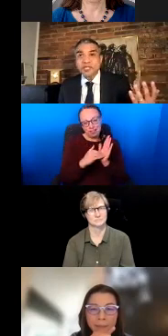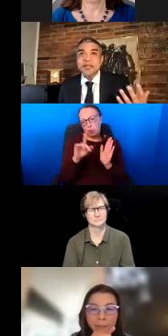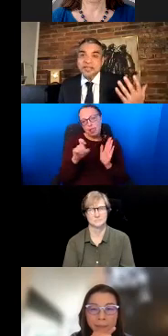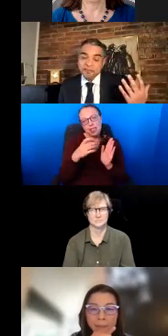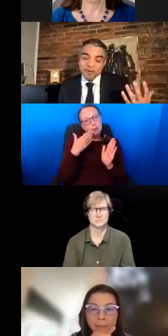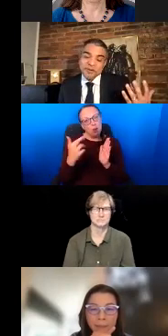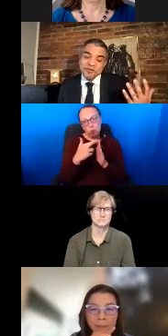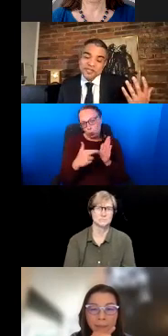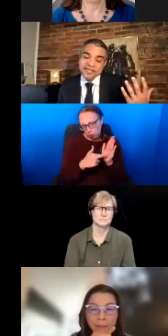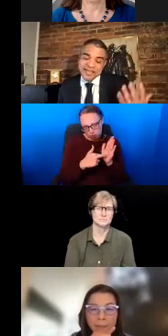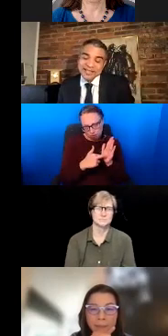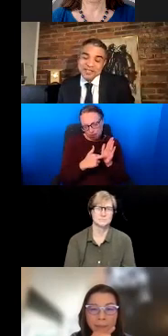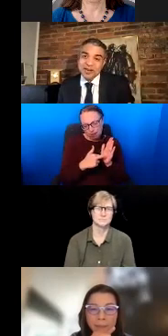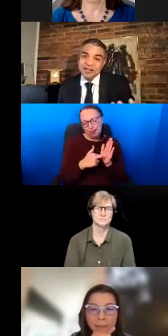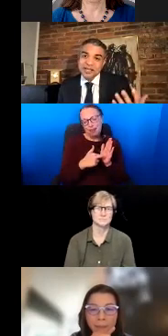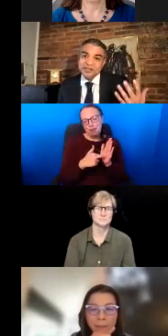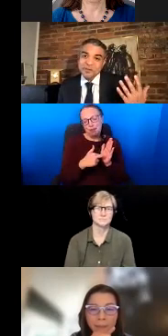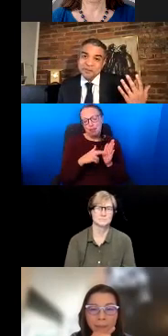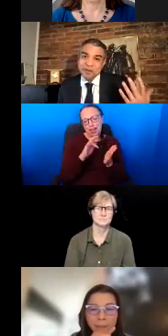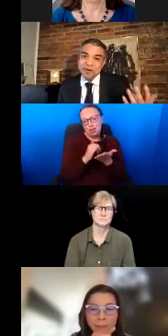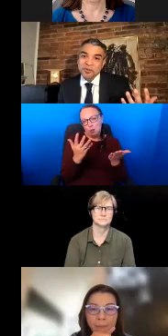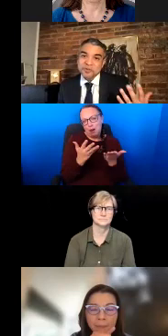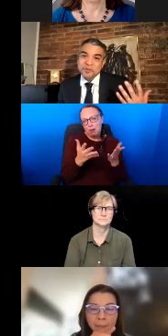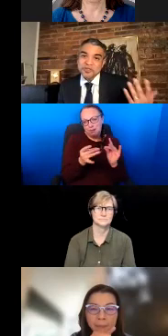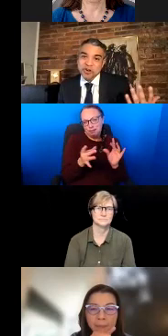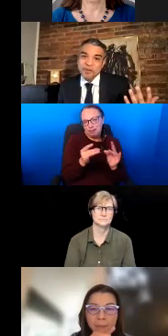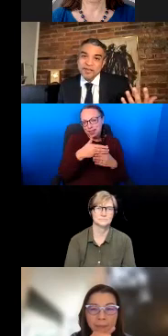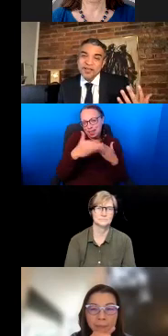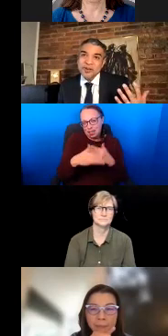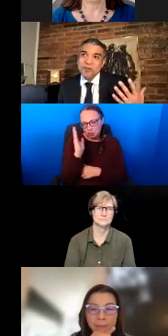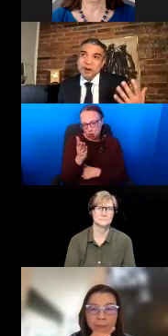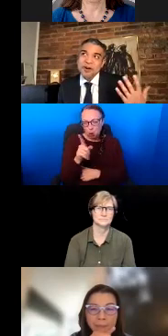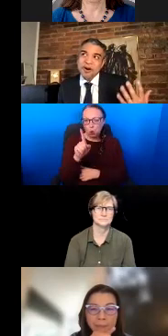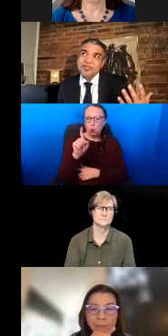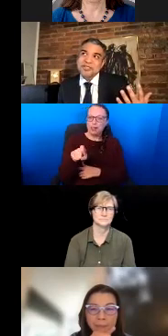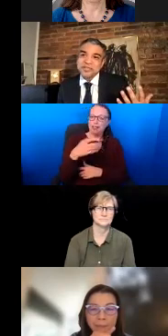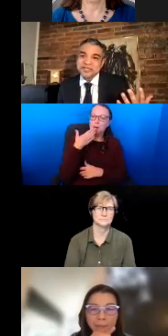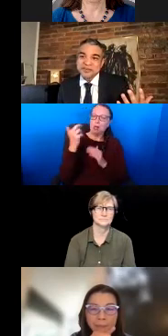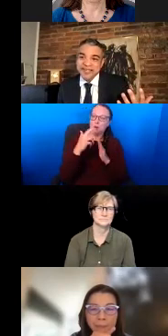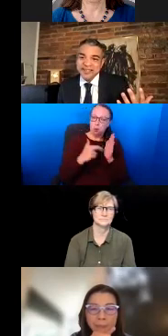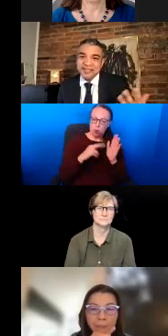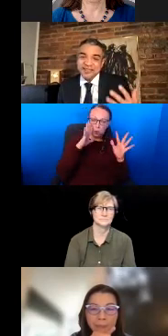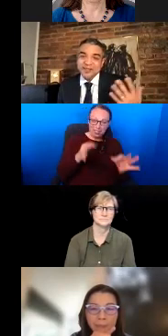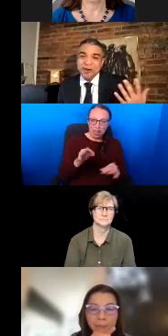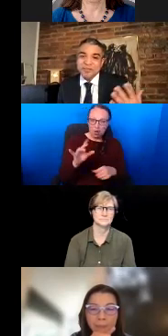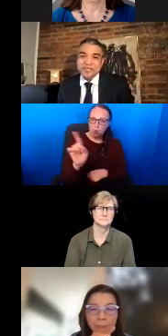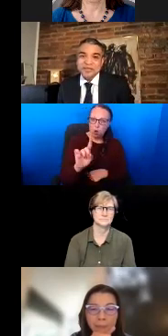rules. I mean, I think part of what I was trying to say at the end of the talk is we need better rules for determining where we ought to be